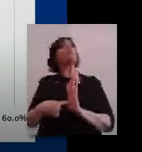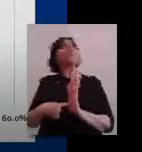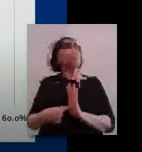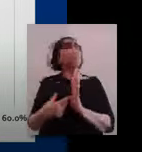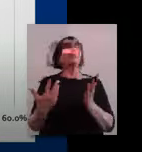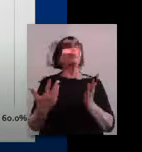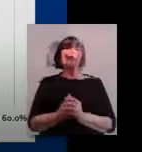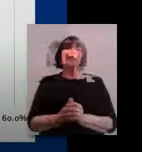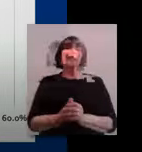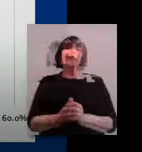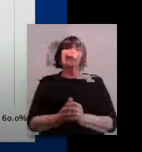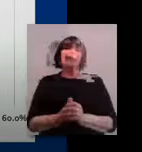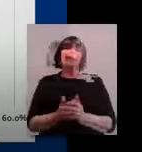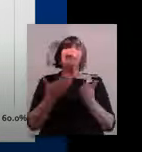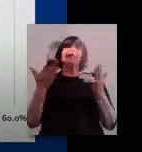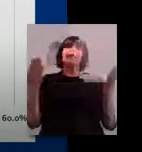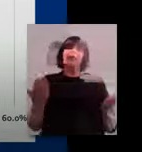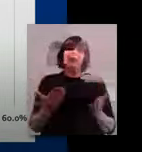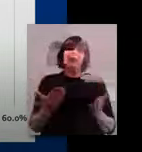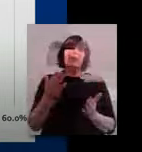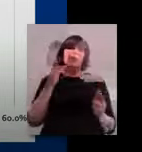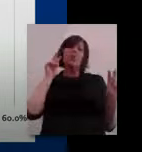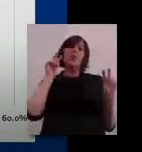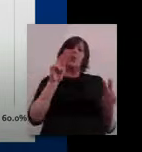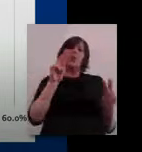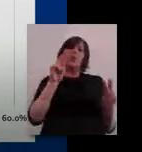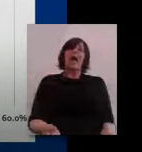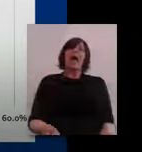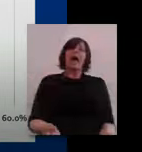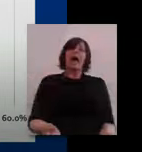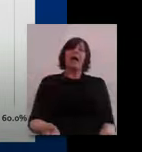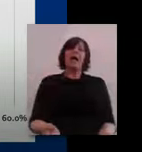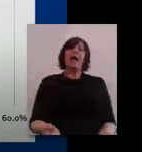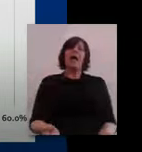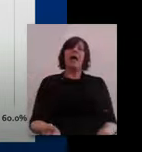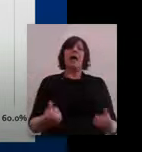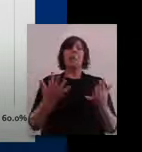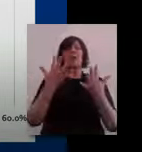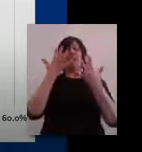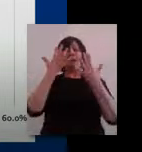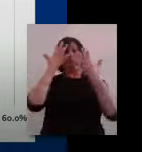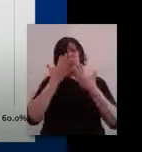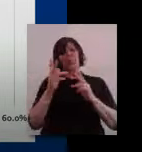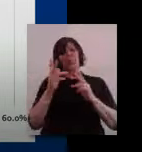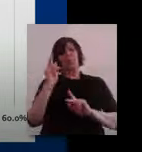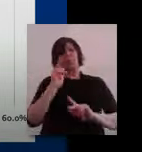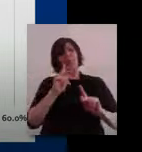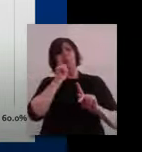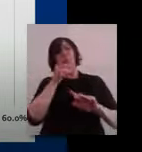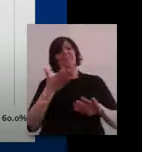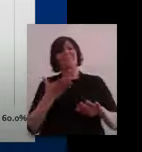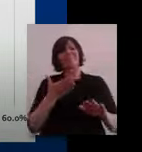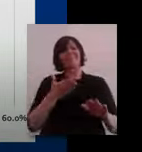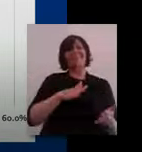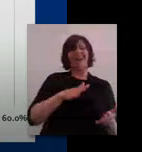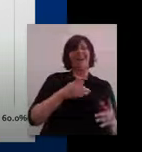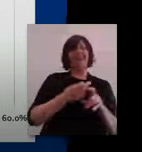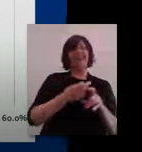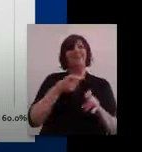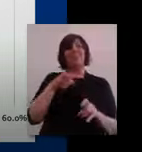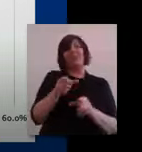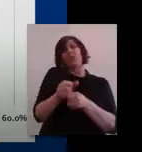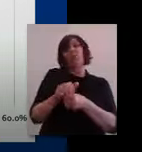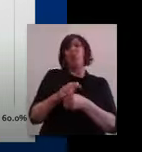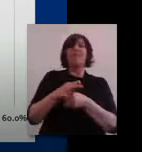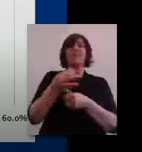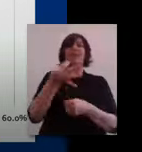we're looking at the ages of our, unfortunately, the people that have died from COVID-19 and